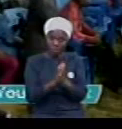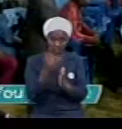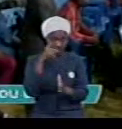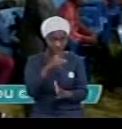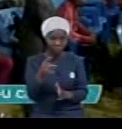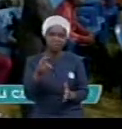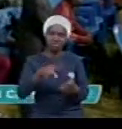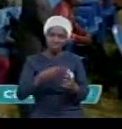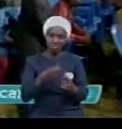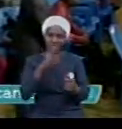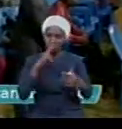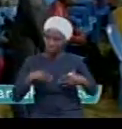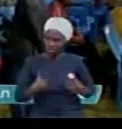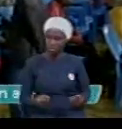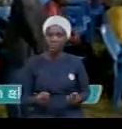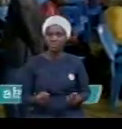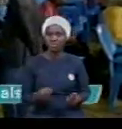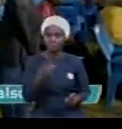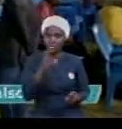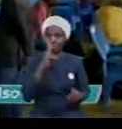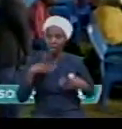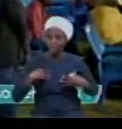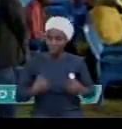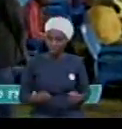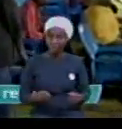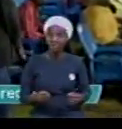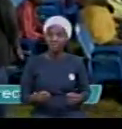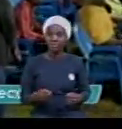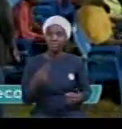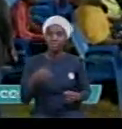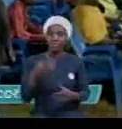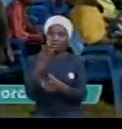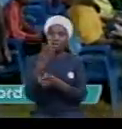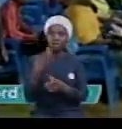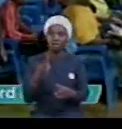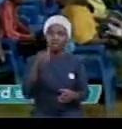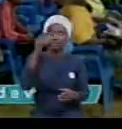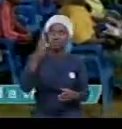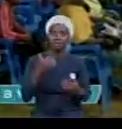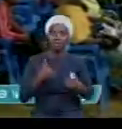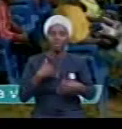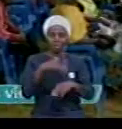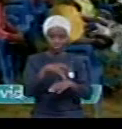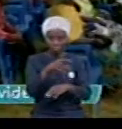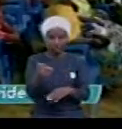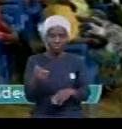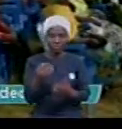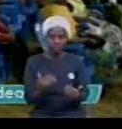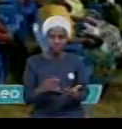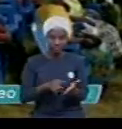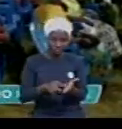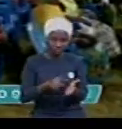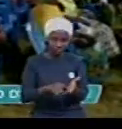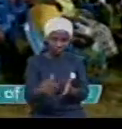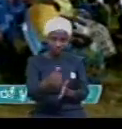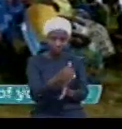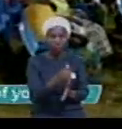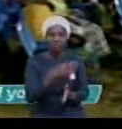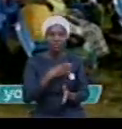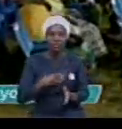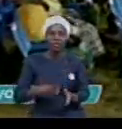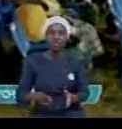I said you are healed. The hand of God has touched you. Check and join those who are giving